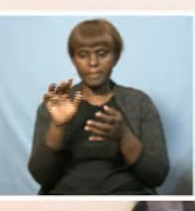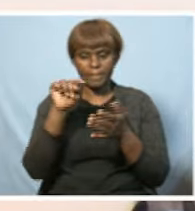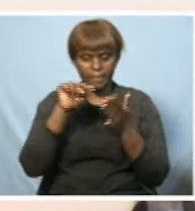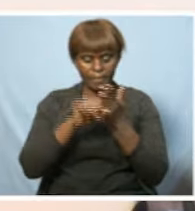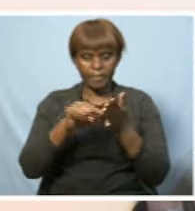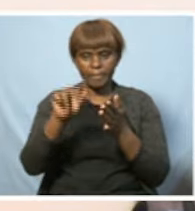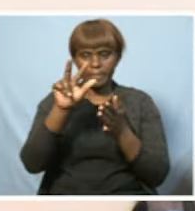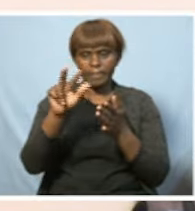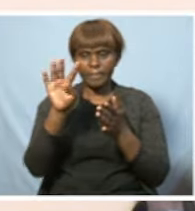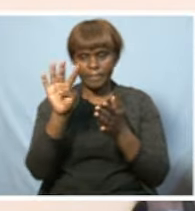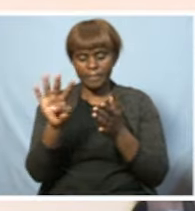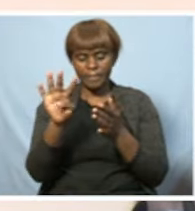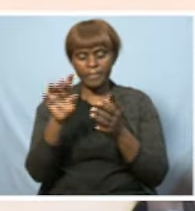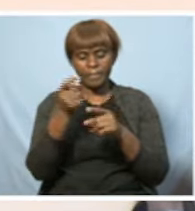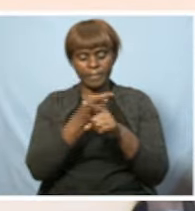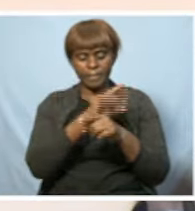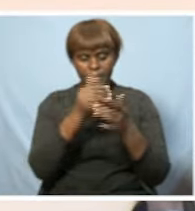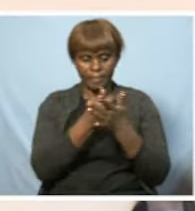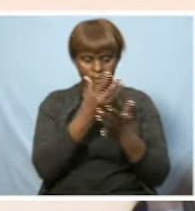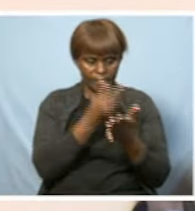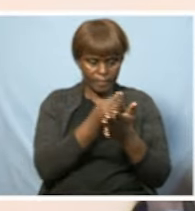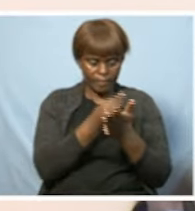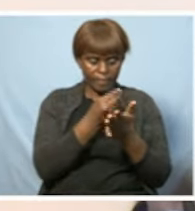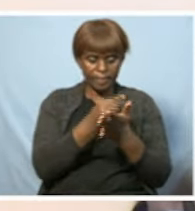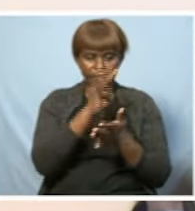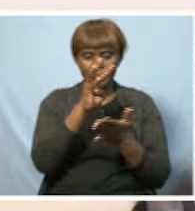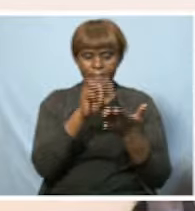4,480,165.34. Out of this amount,